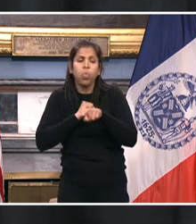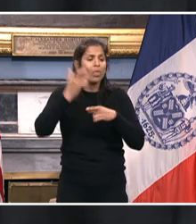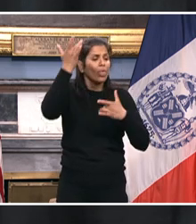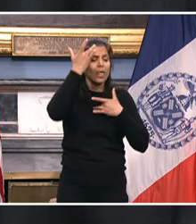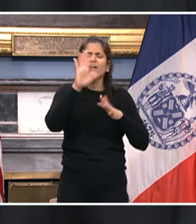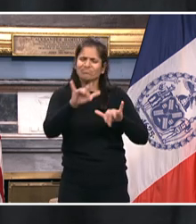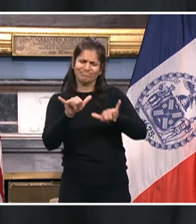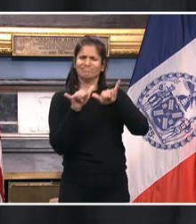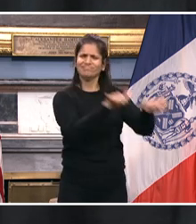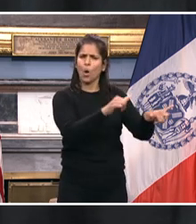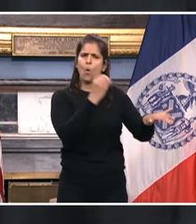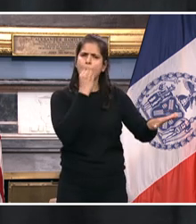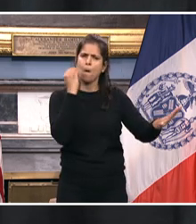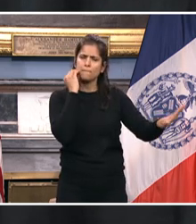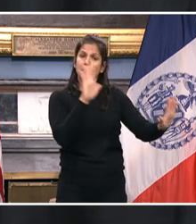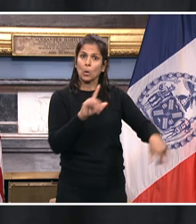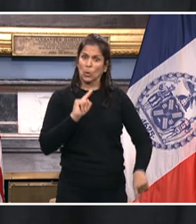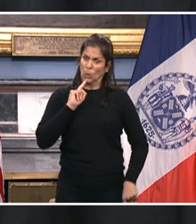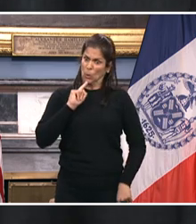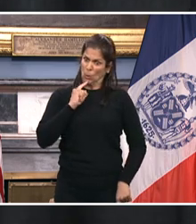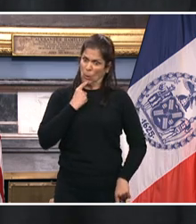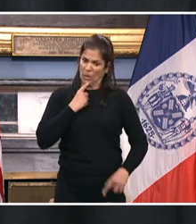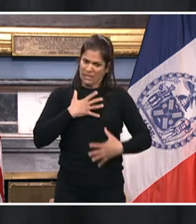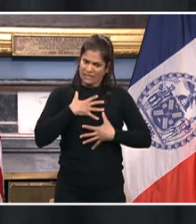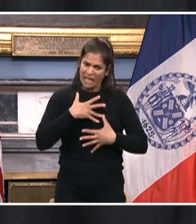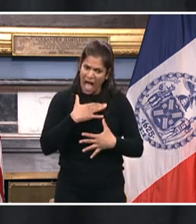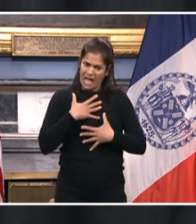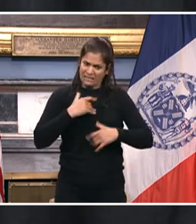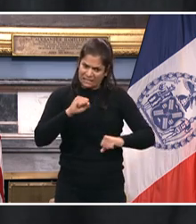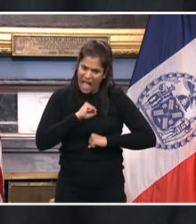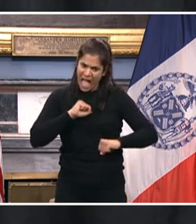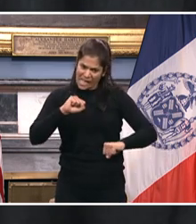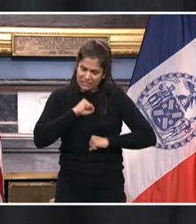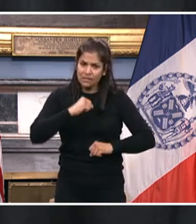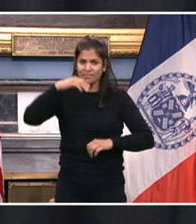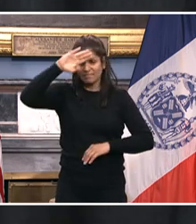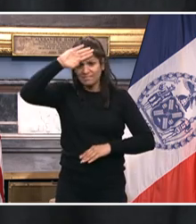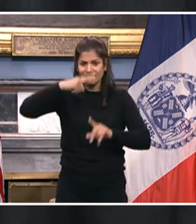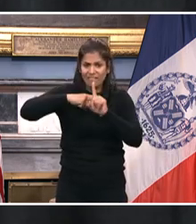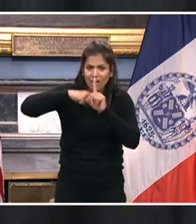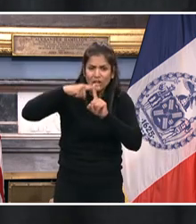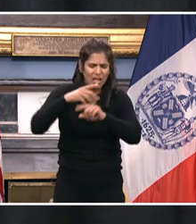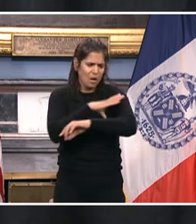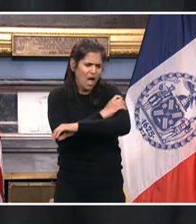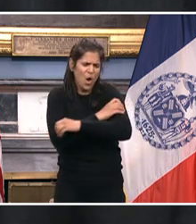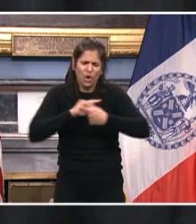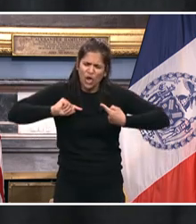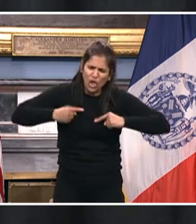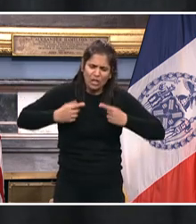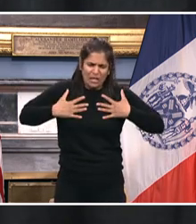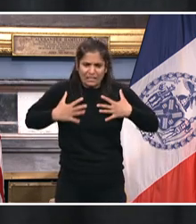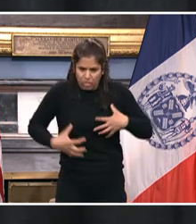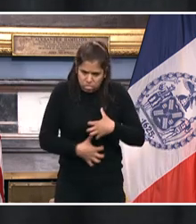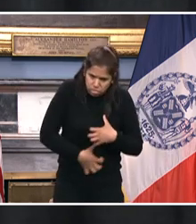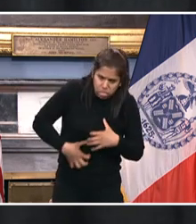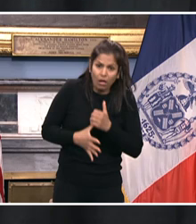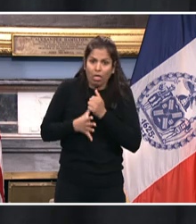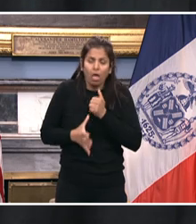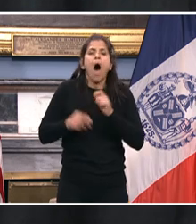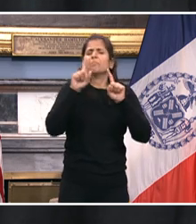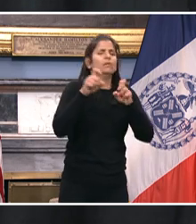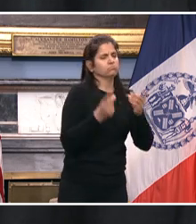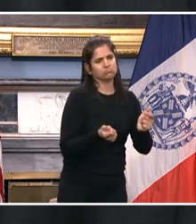that doctors and nurses and clinicians would not care enough about a patient pneumonia, for God's sakes. These people